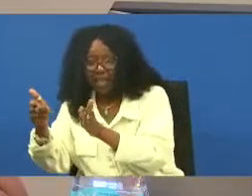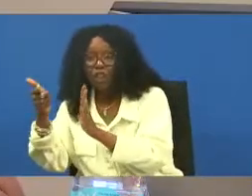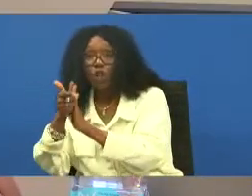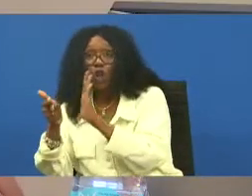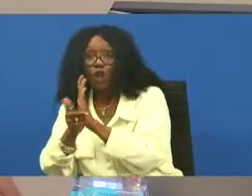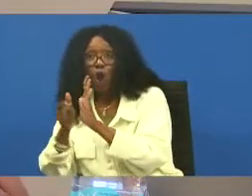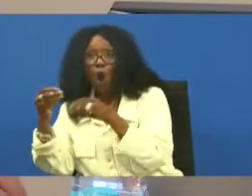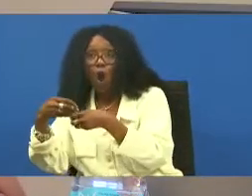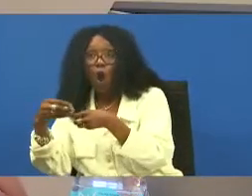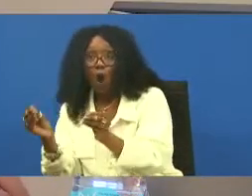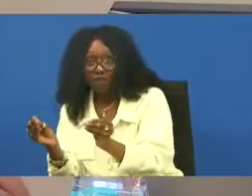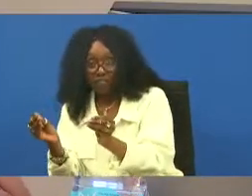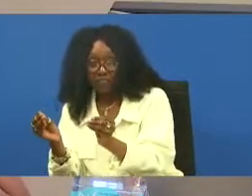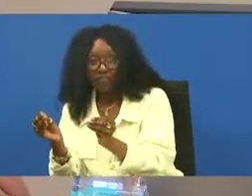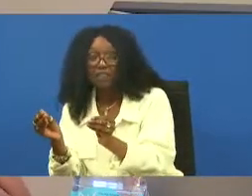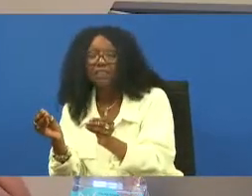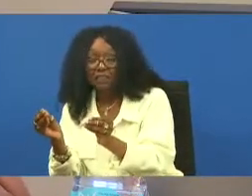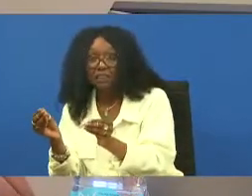before as well.